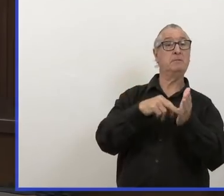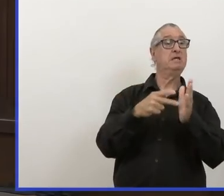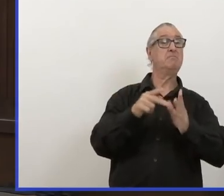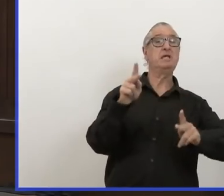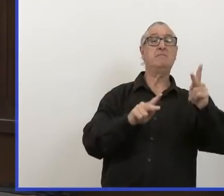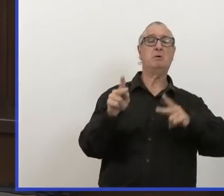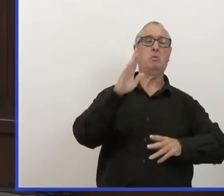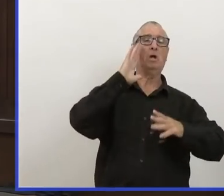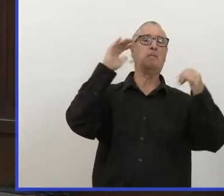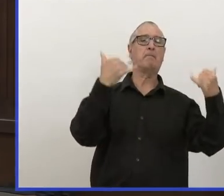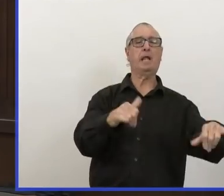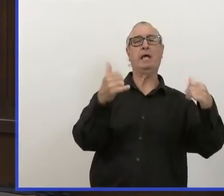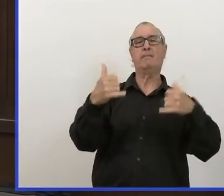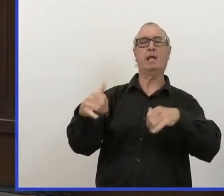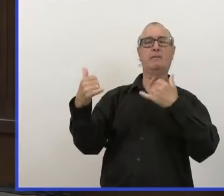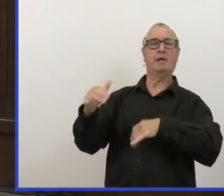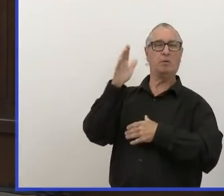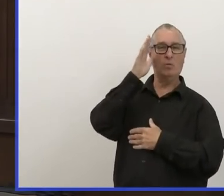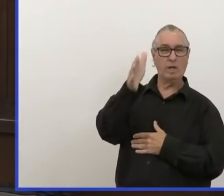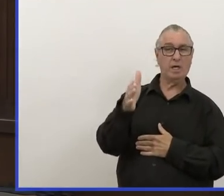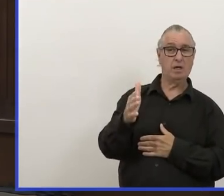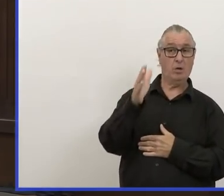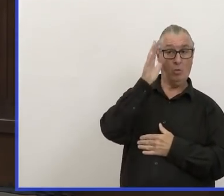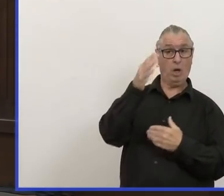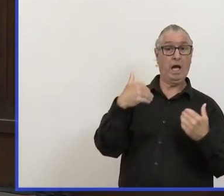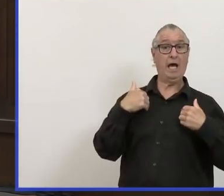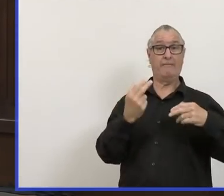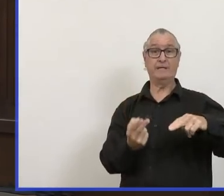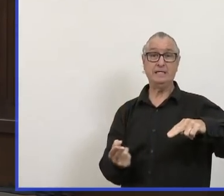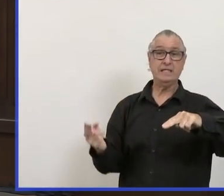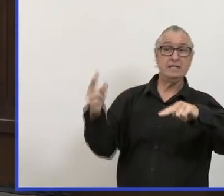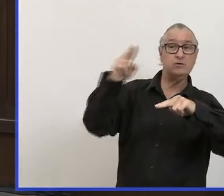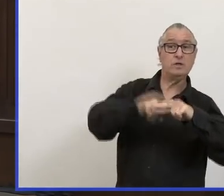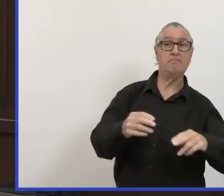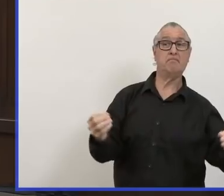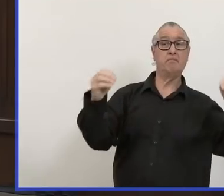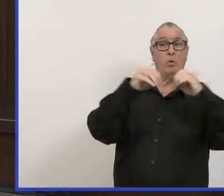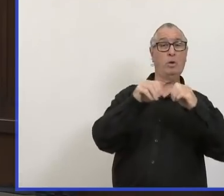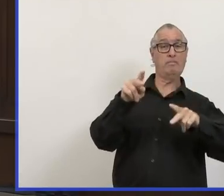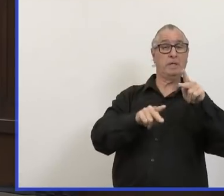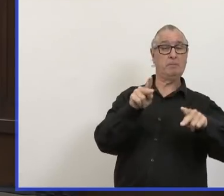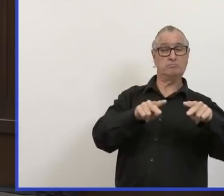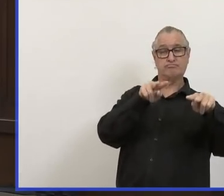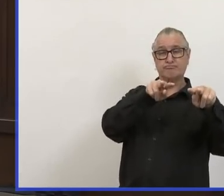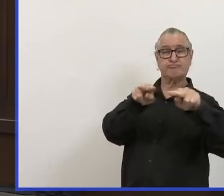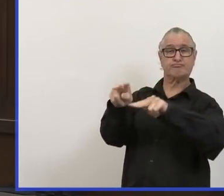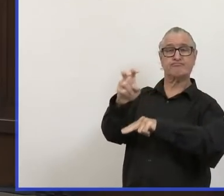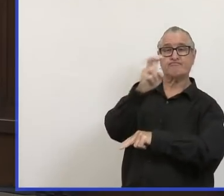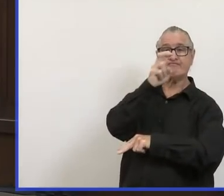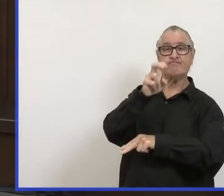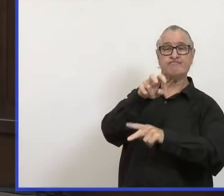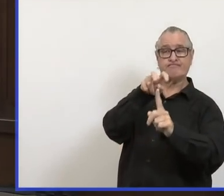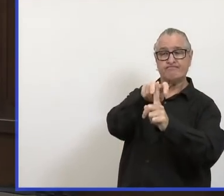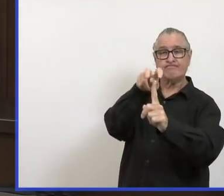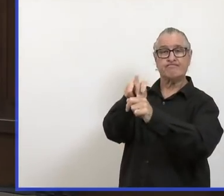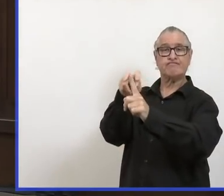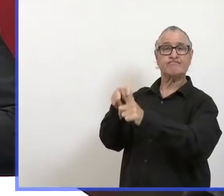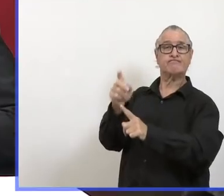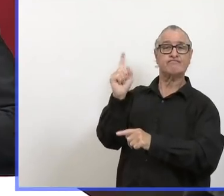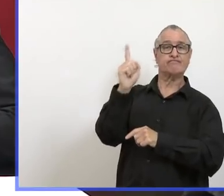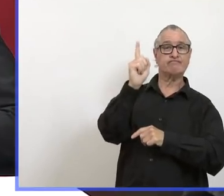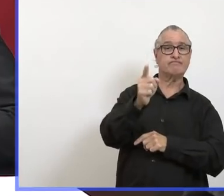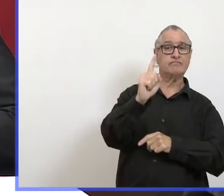to be upped at these sites to make sure that only families are coming, or how is that going to happen? So